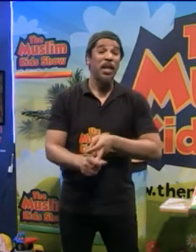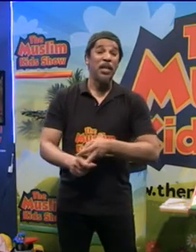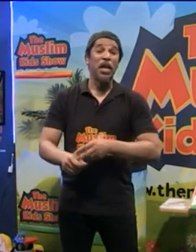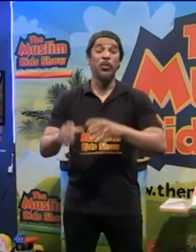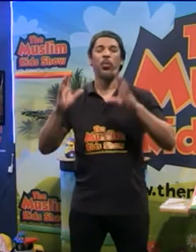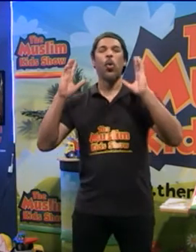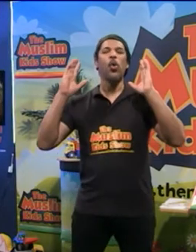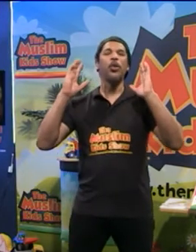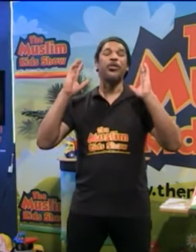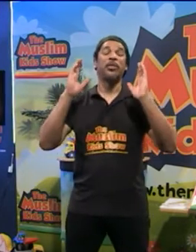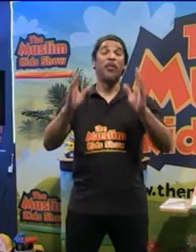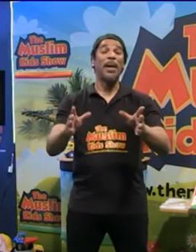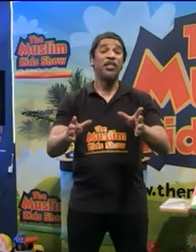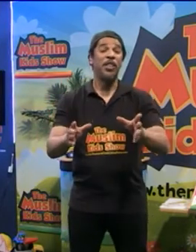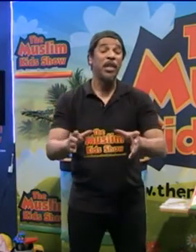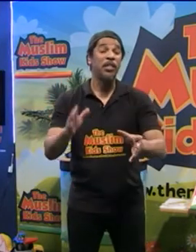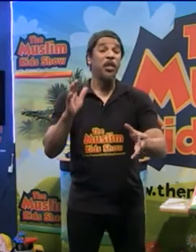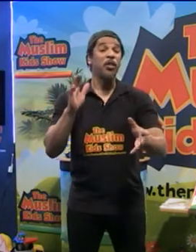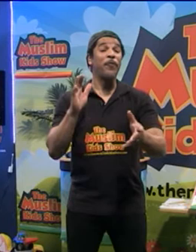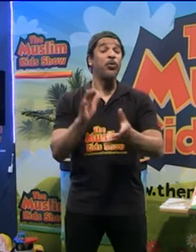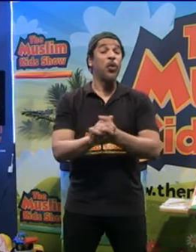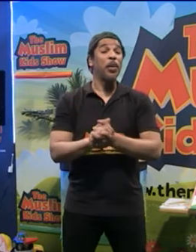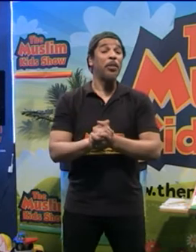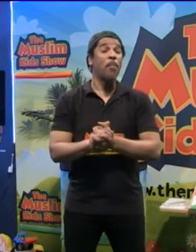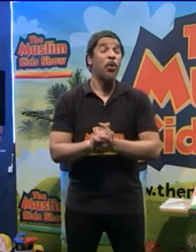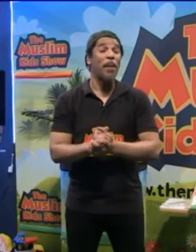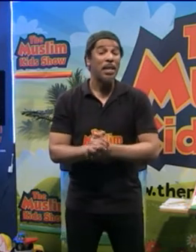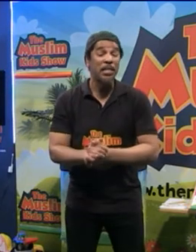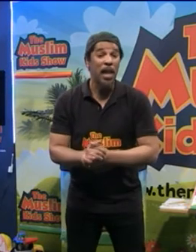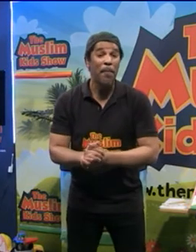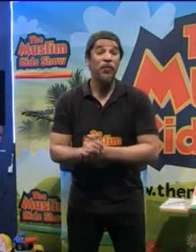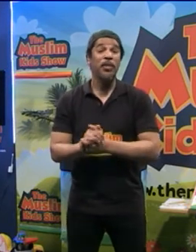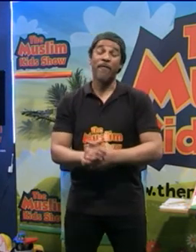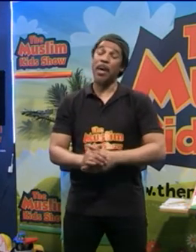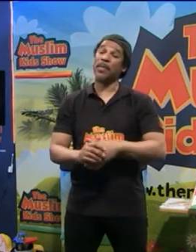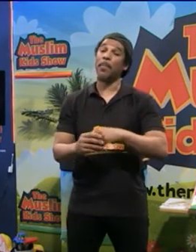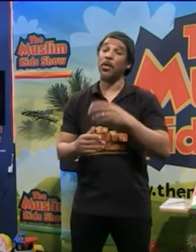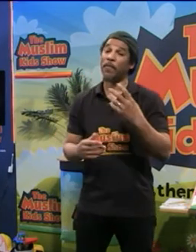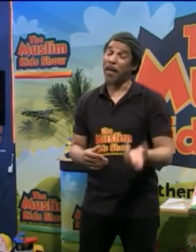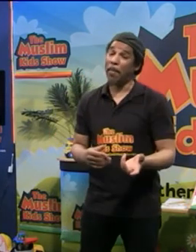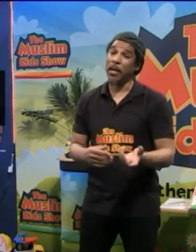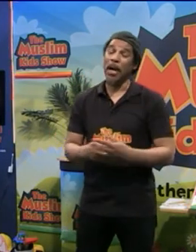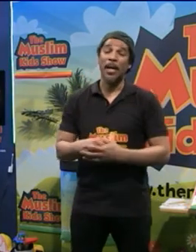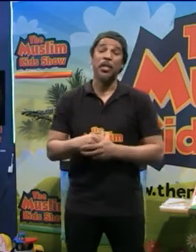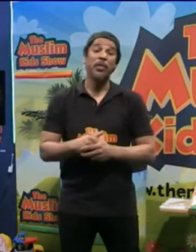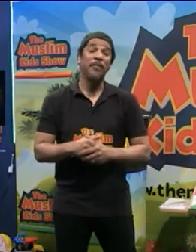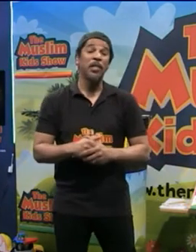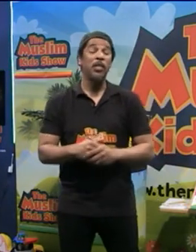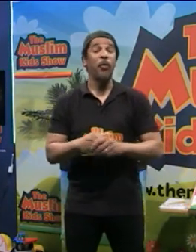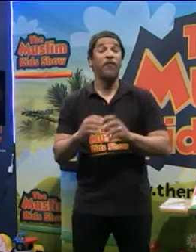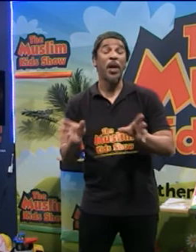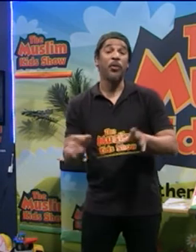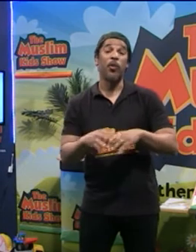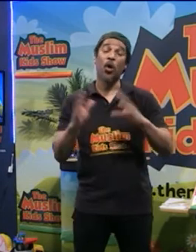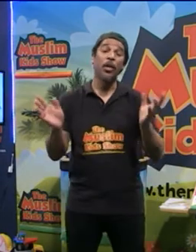events, they do all sorts of amazing things. So if you do want to know more about Islam for Deaf, maybe somebody in your family has hearing difficulties,